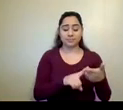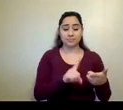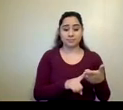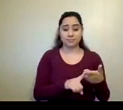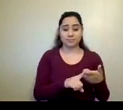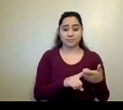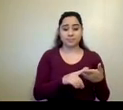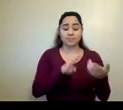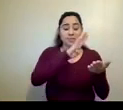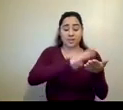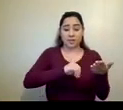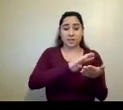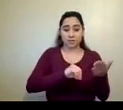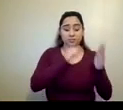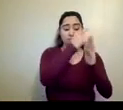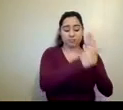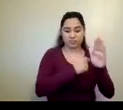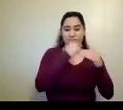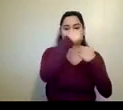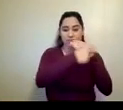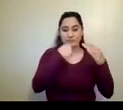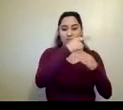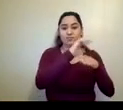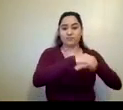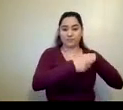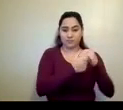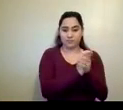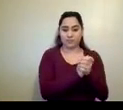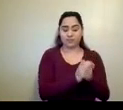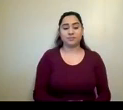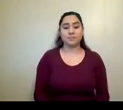soap to cover all the surfaces of your hands.